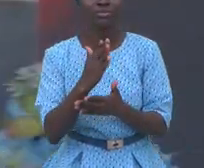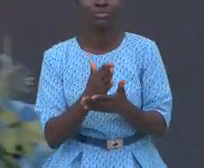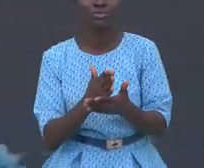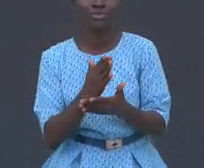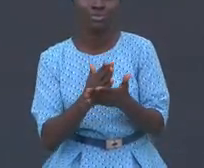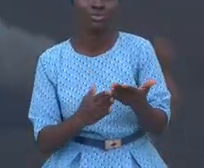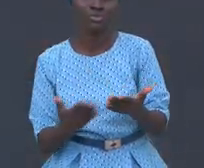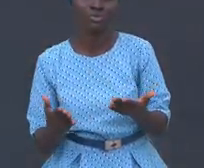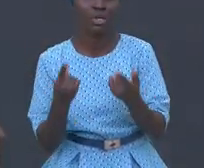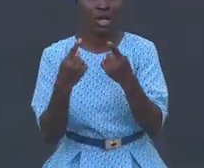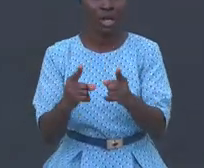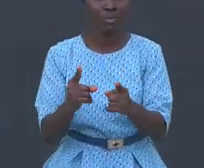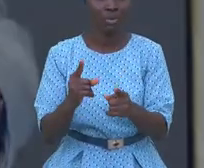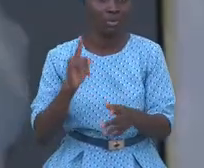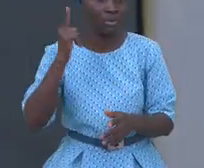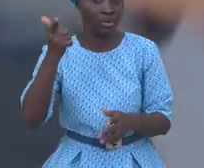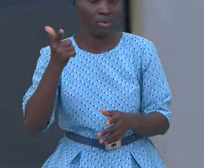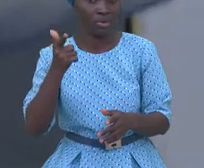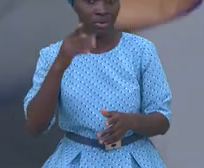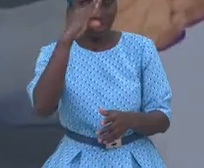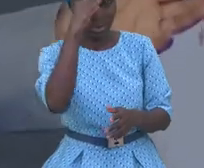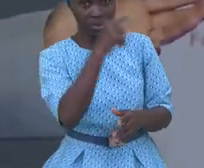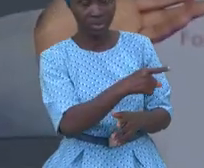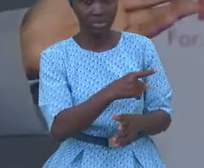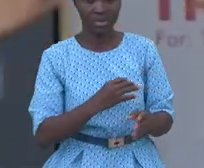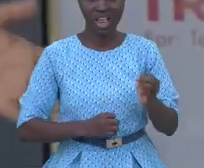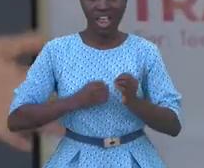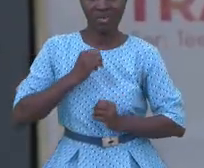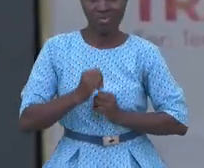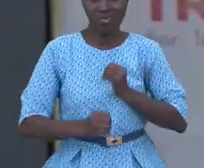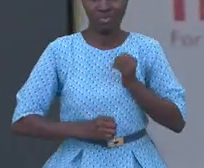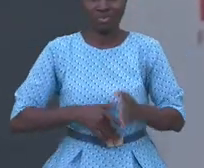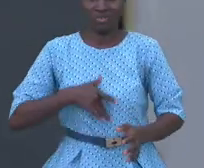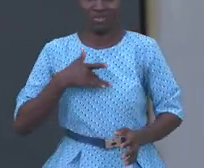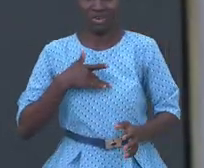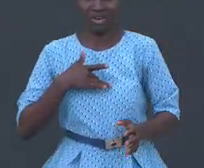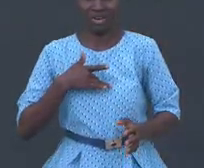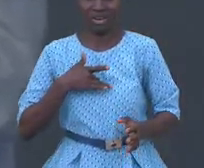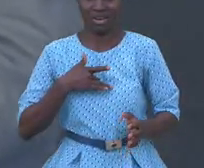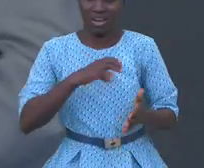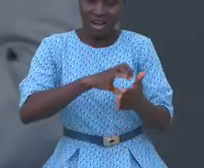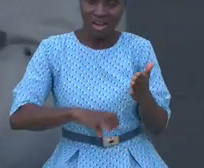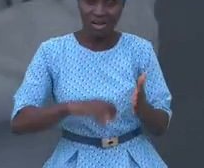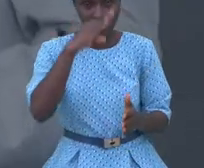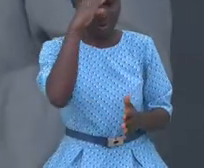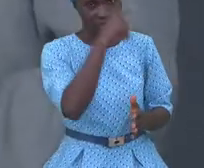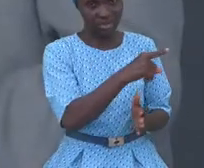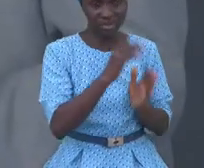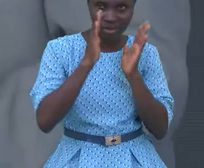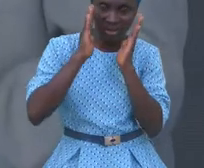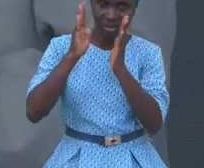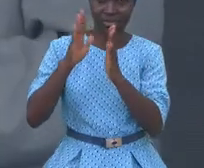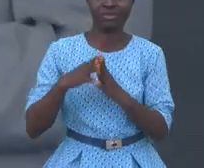happened. His emotion carried him away. His feeling carried him away. His